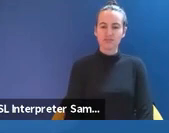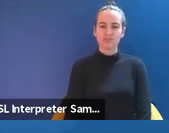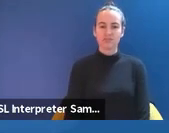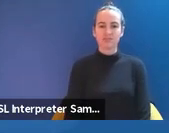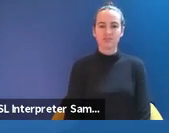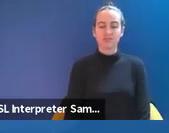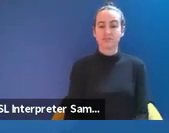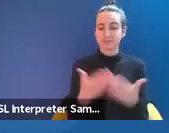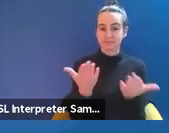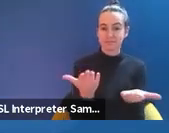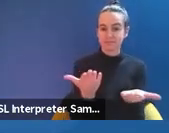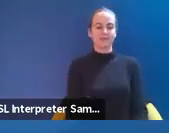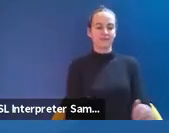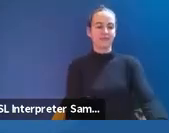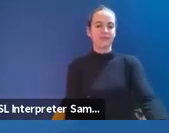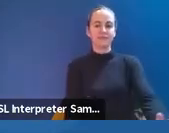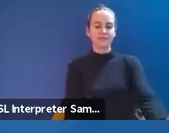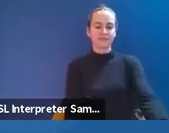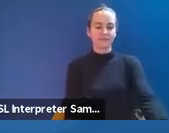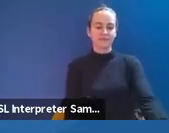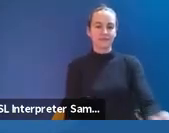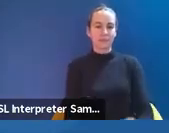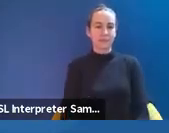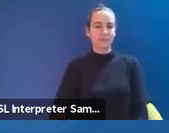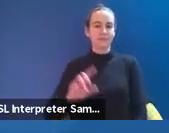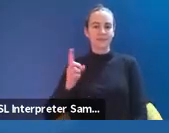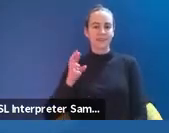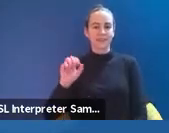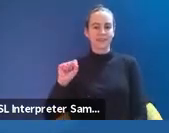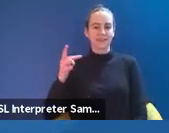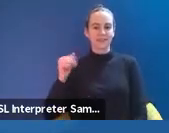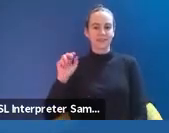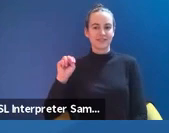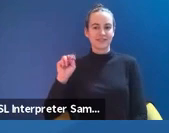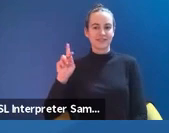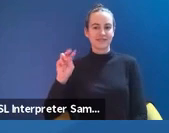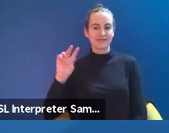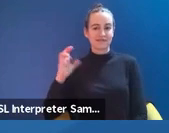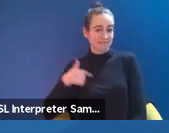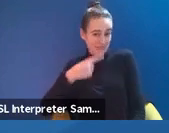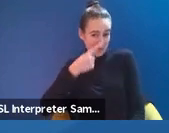Who would like to answer that? I'm happy to answer. So